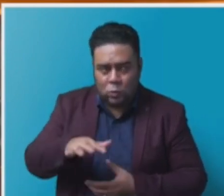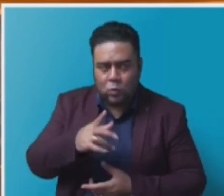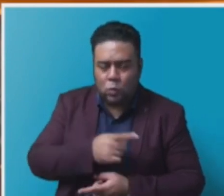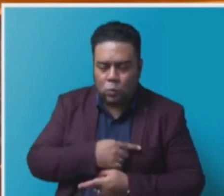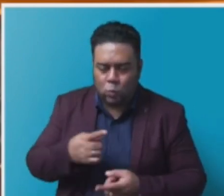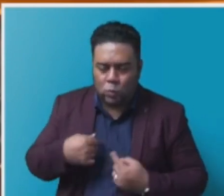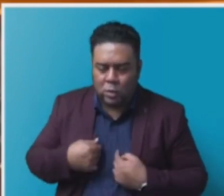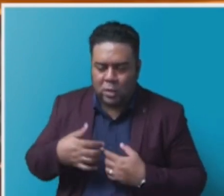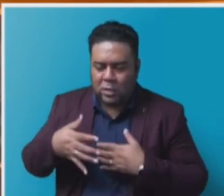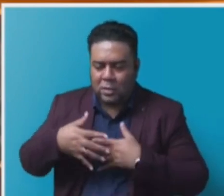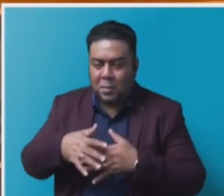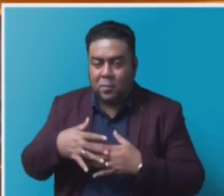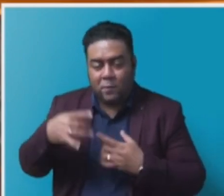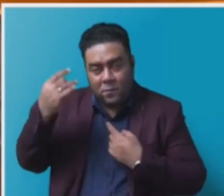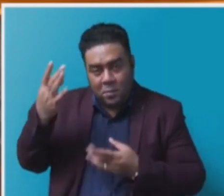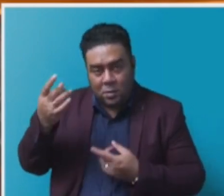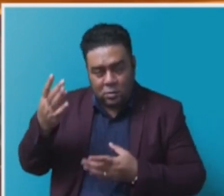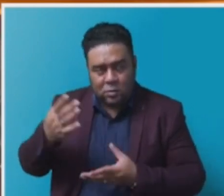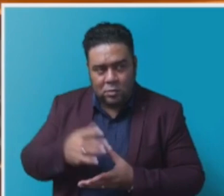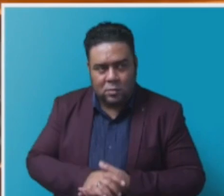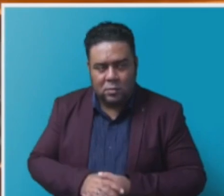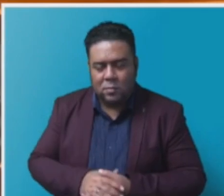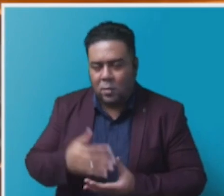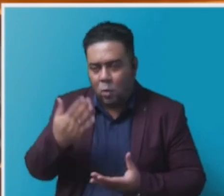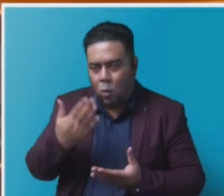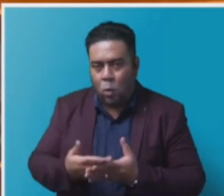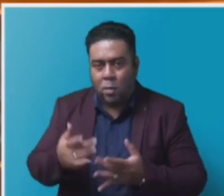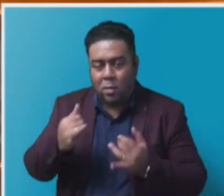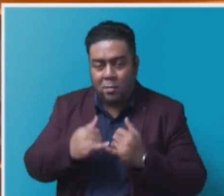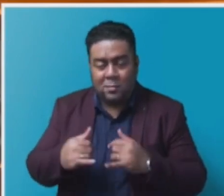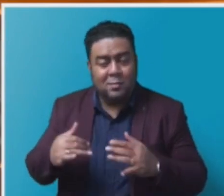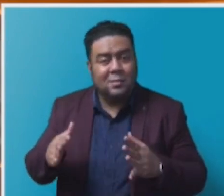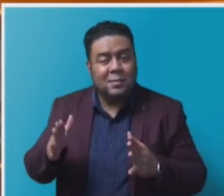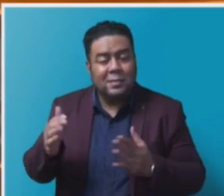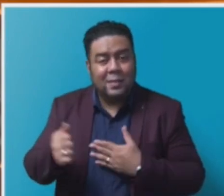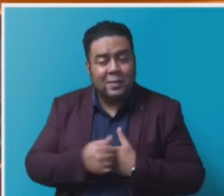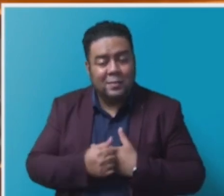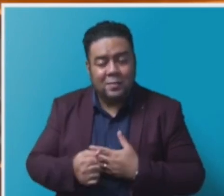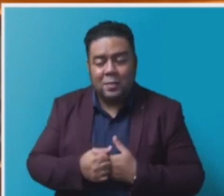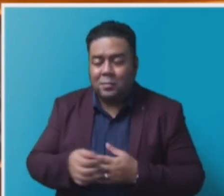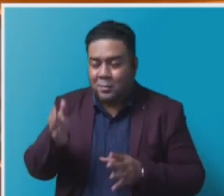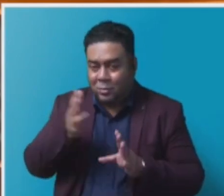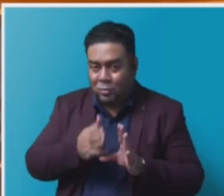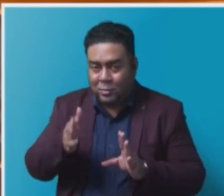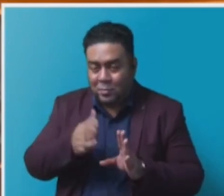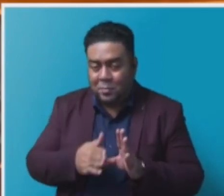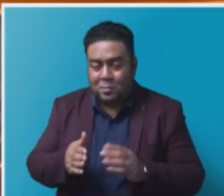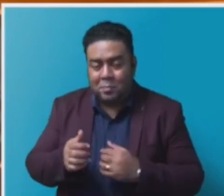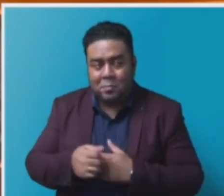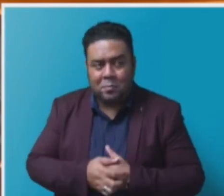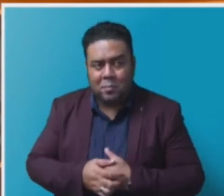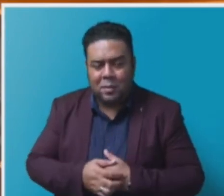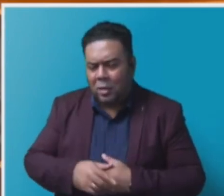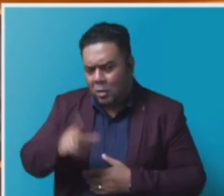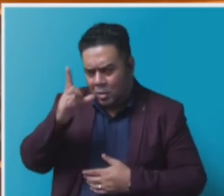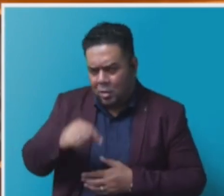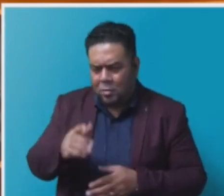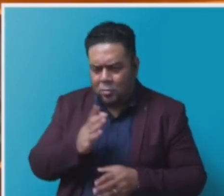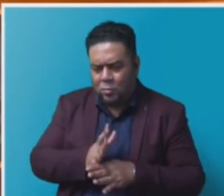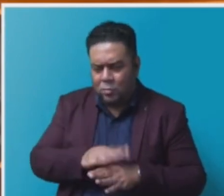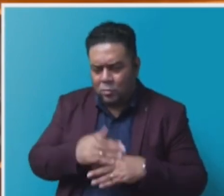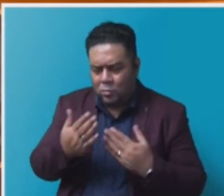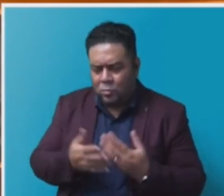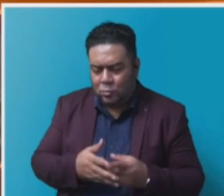we at the Department of Information, the Online Safety Commission, and the mainstream media can collaborate